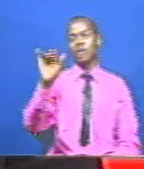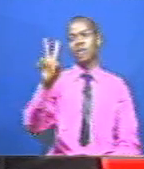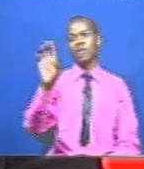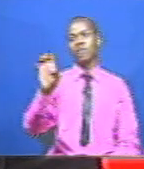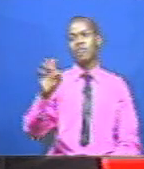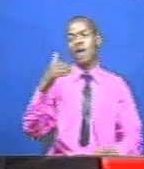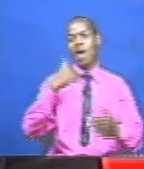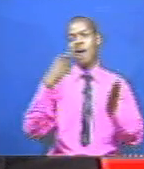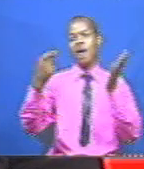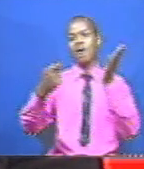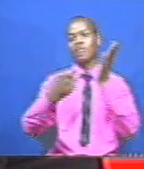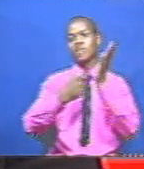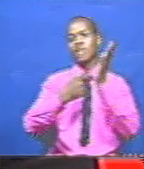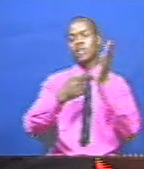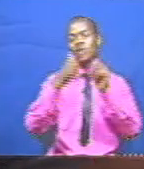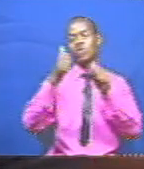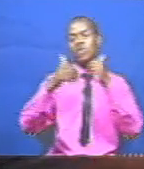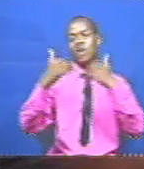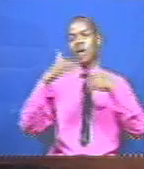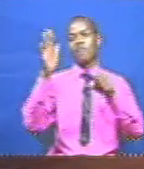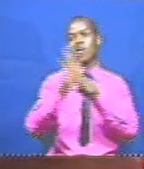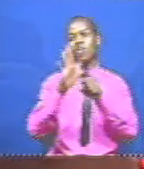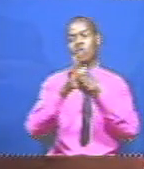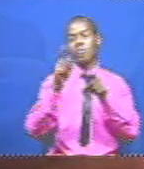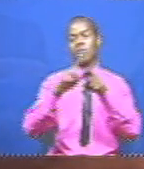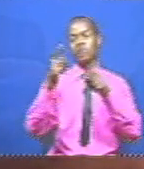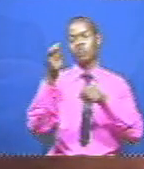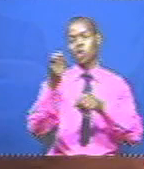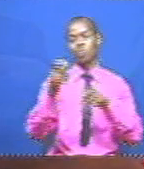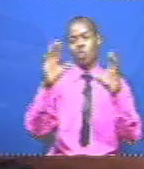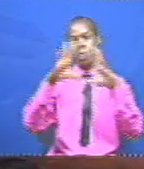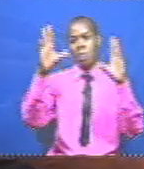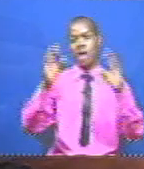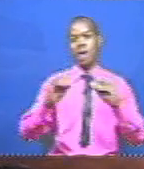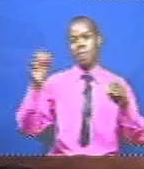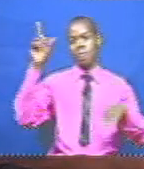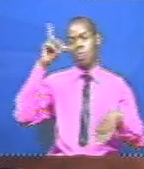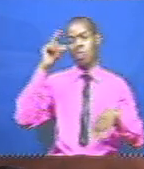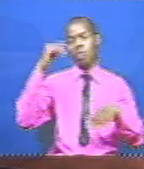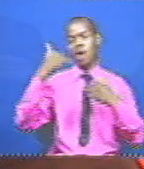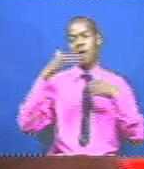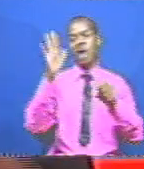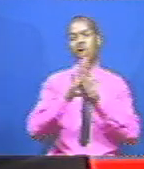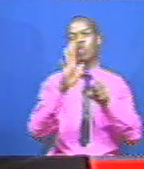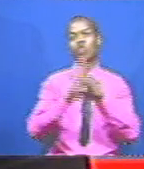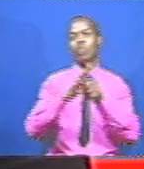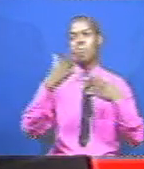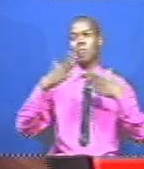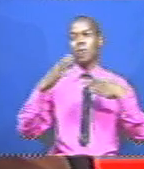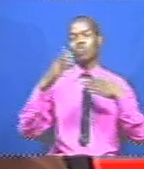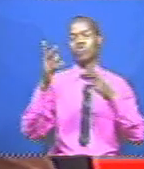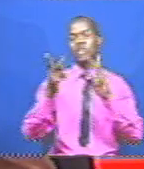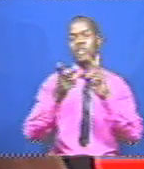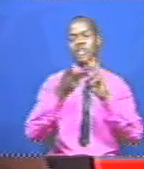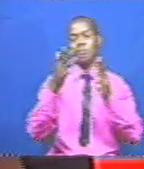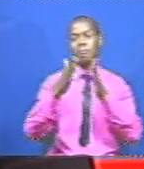Taita Taveta, which has a lot but has a smaller budget, Mombasa, with that burst of a population as a second largest city, it becomes